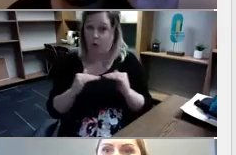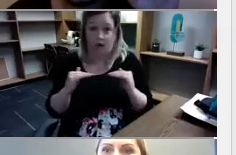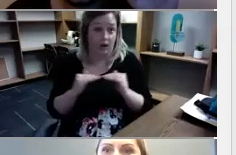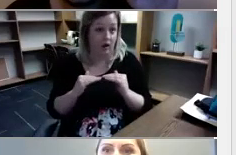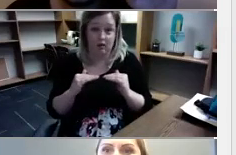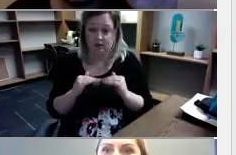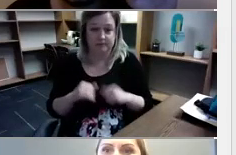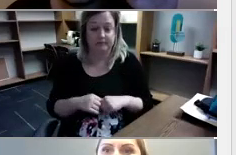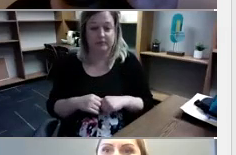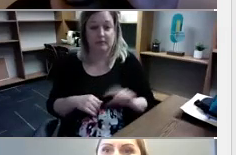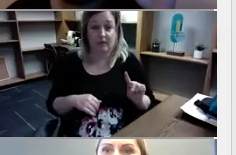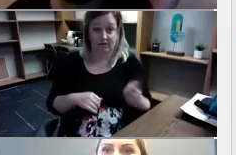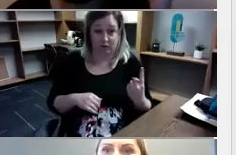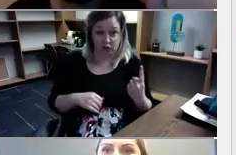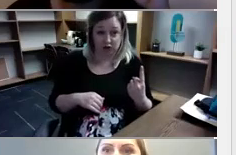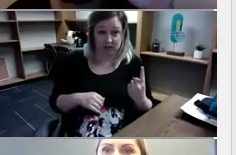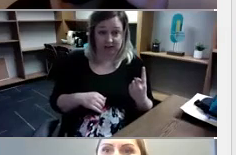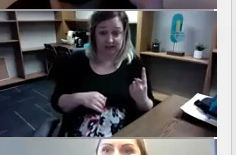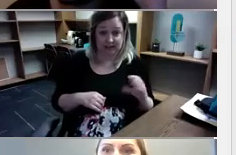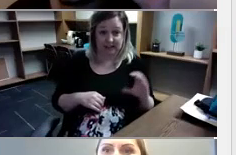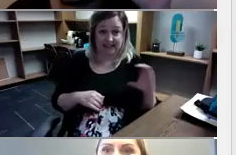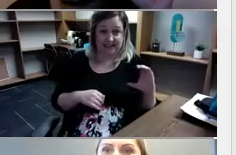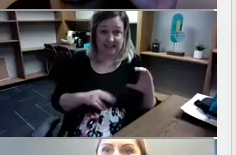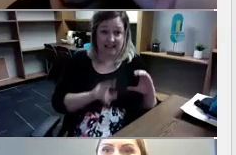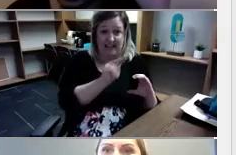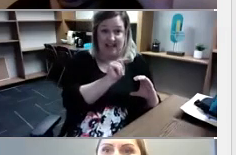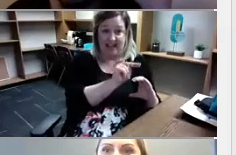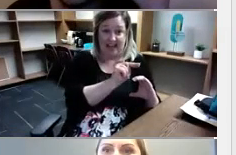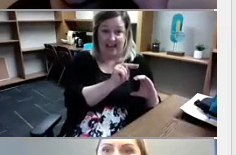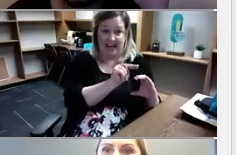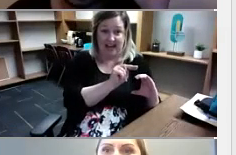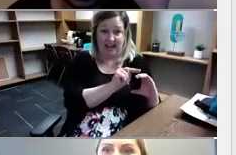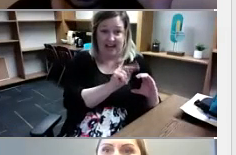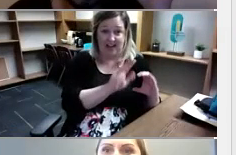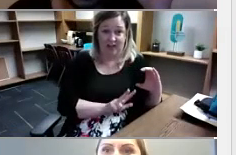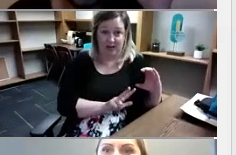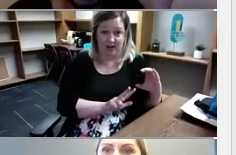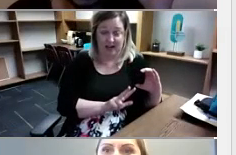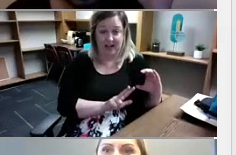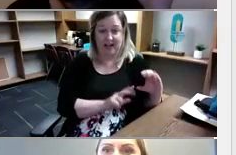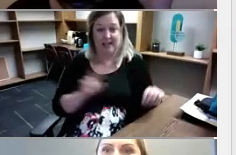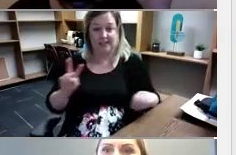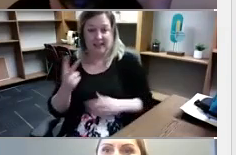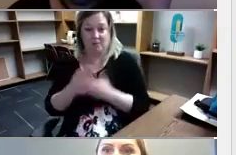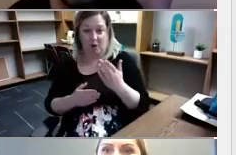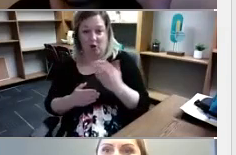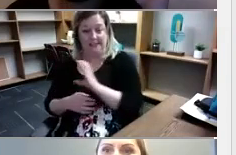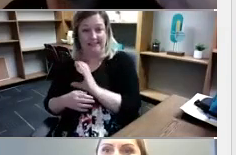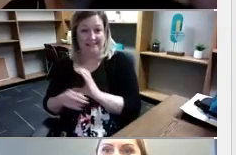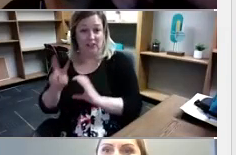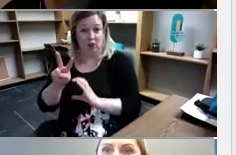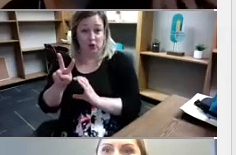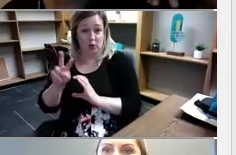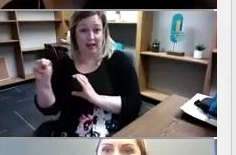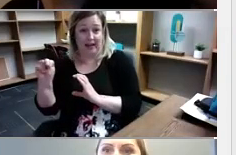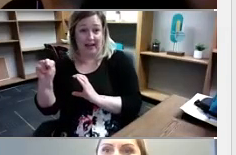3. And the second part is C of 2n by 3. That is the merge complexity of that part. Then we